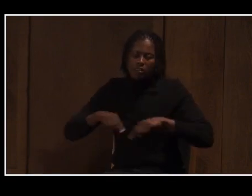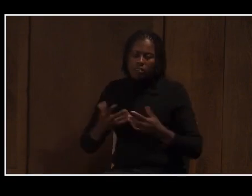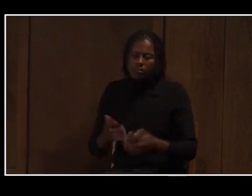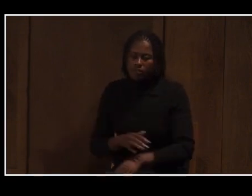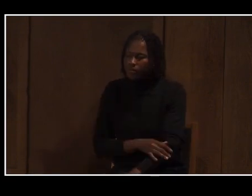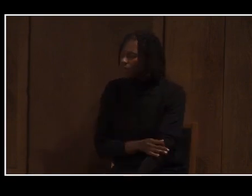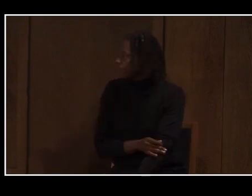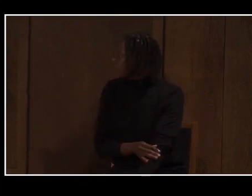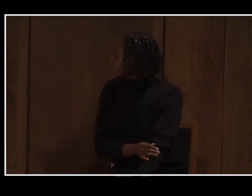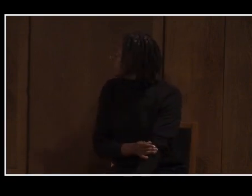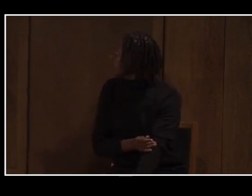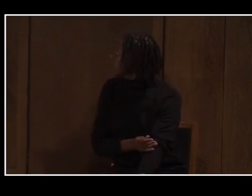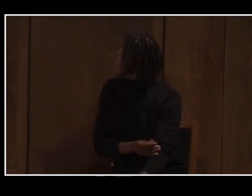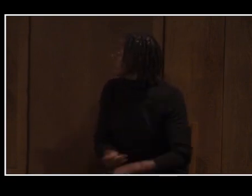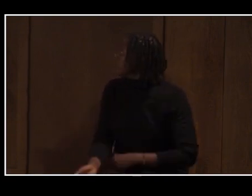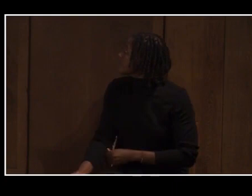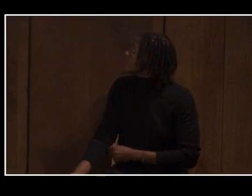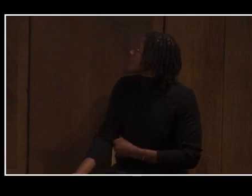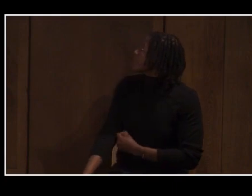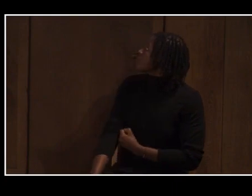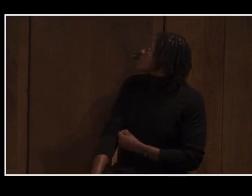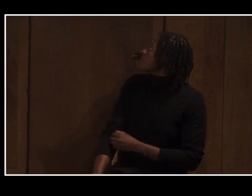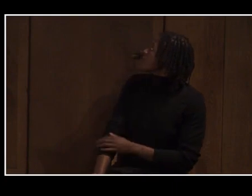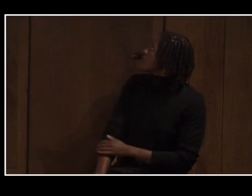Yeah, and